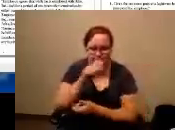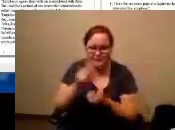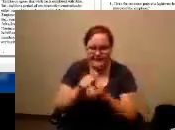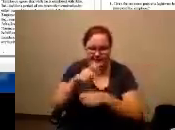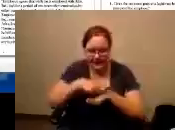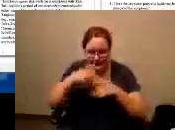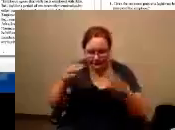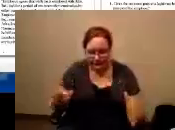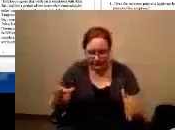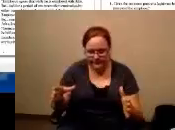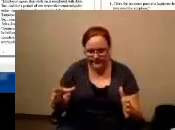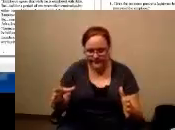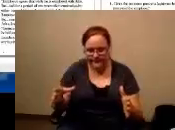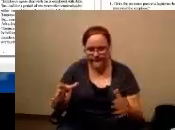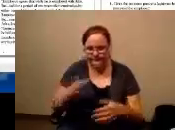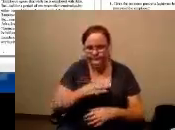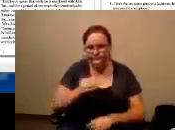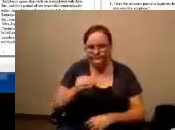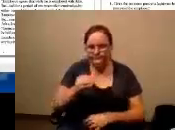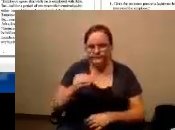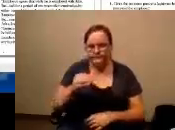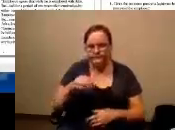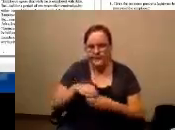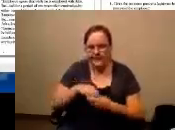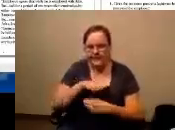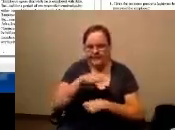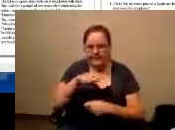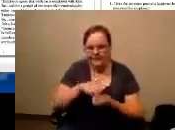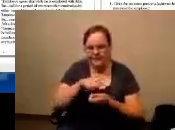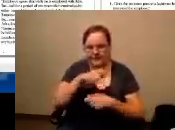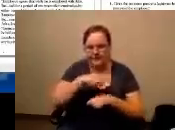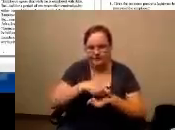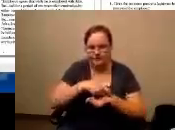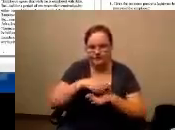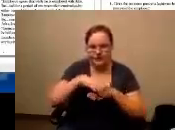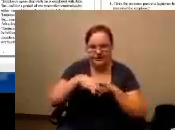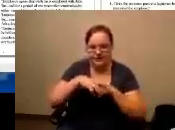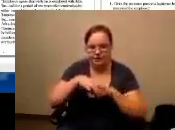time and in a specific geographical area.